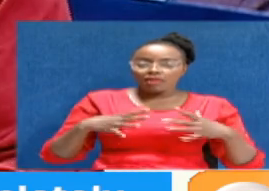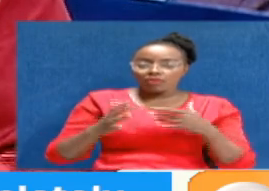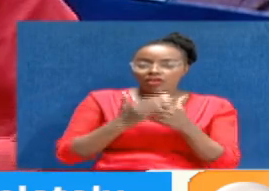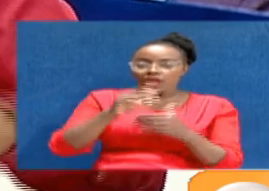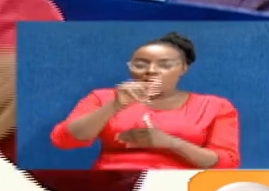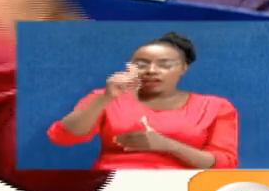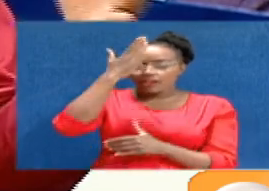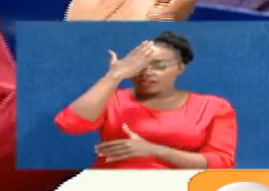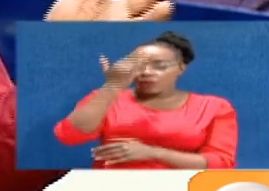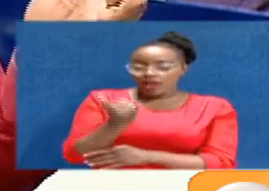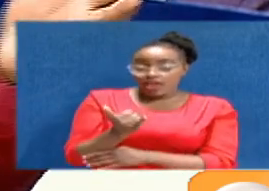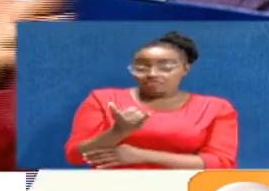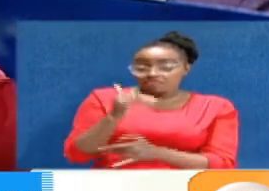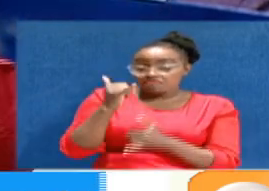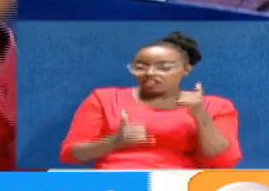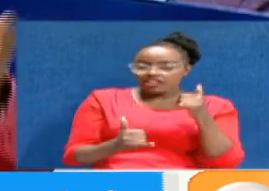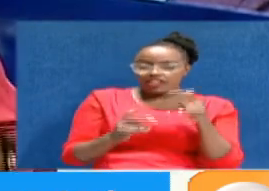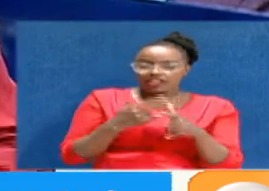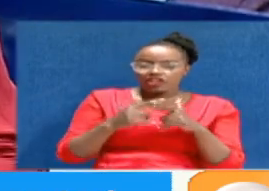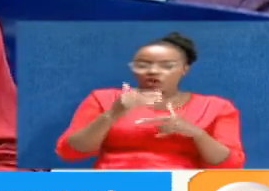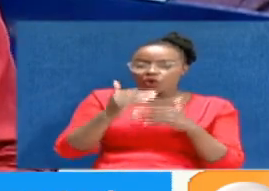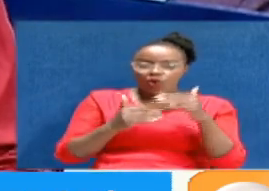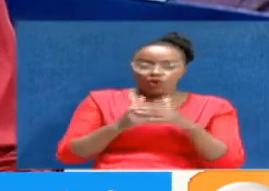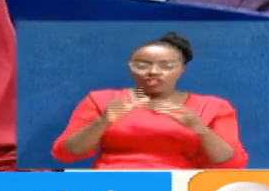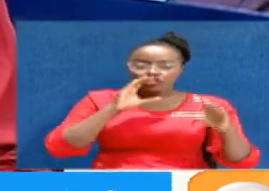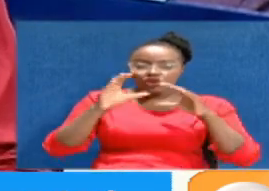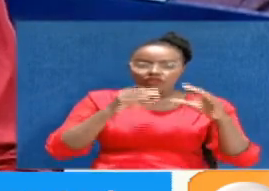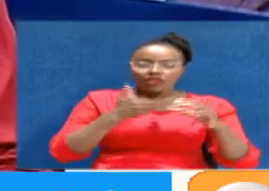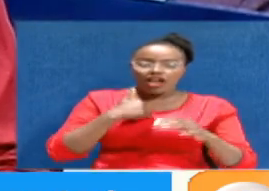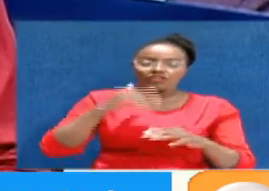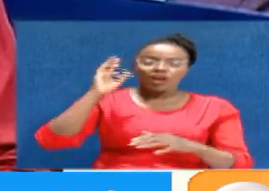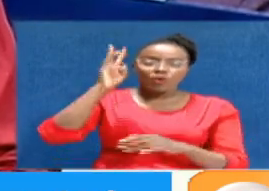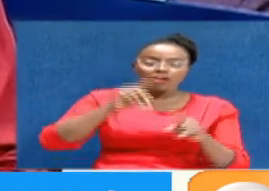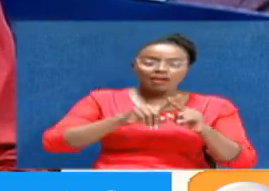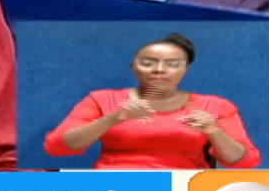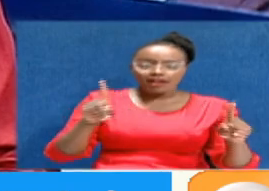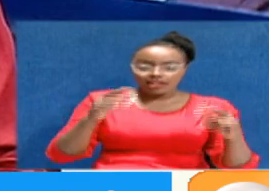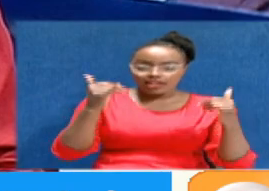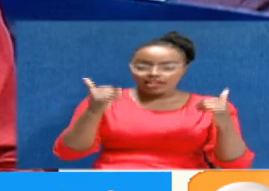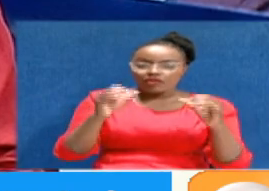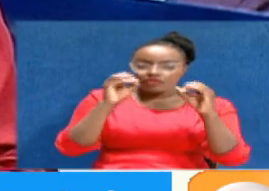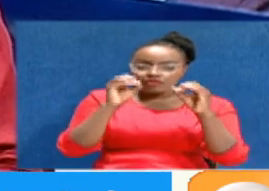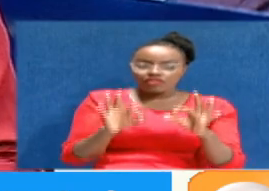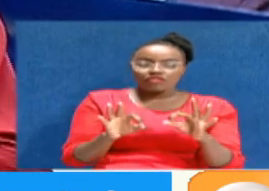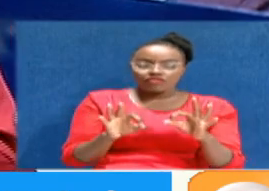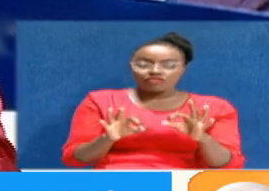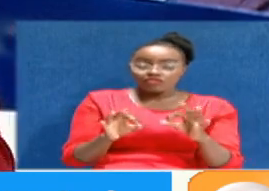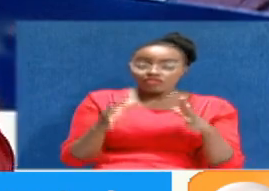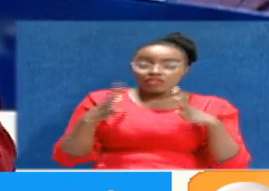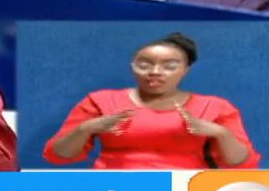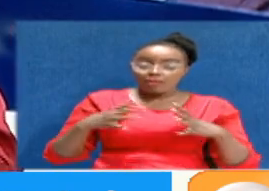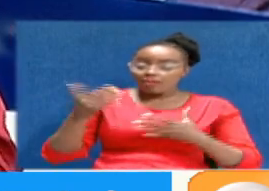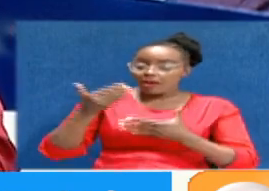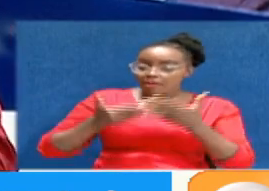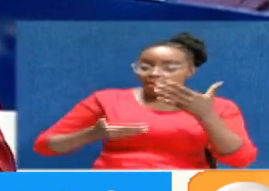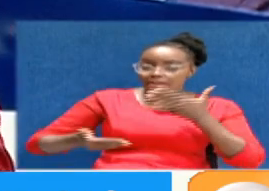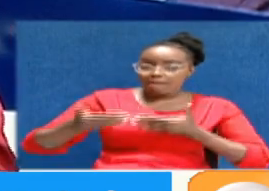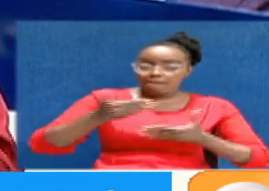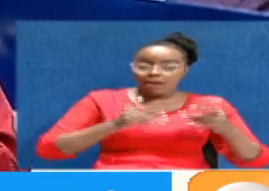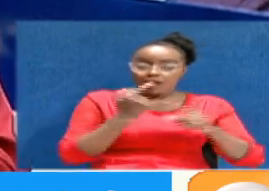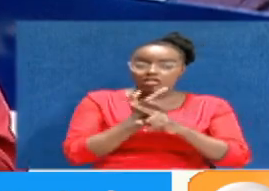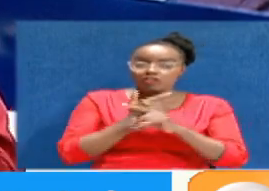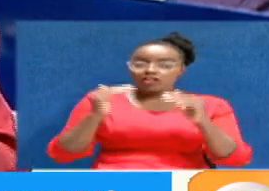other. Because at the end of the day, there will be all these conversations up here. But now when you get to where people interact at